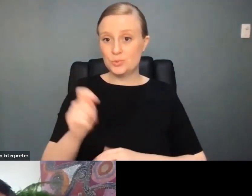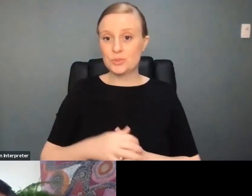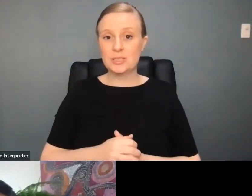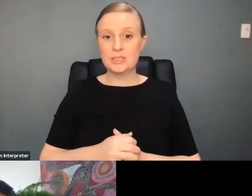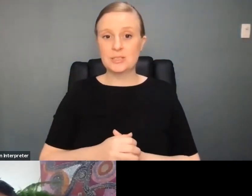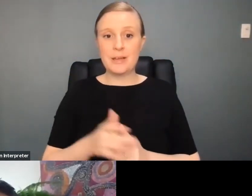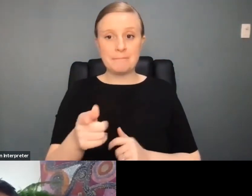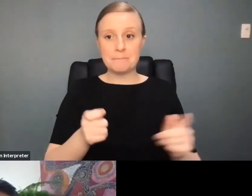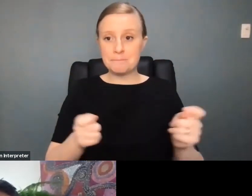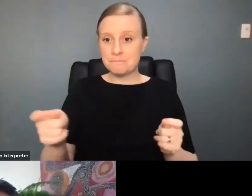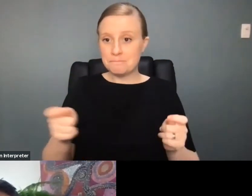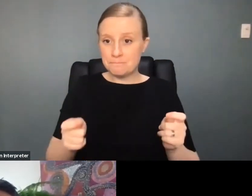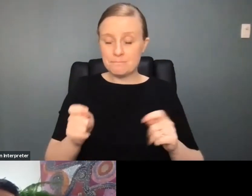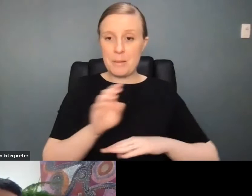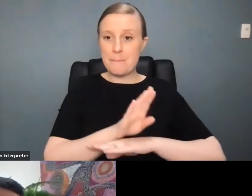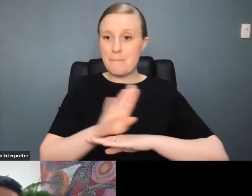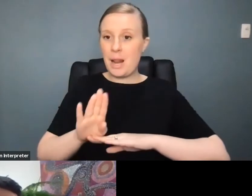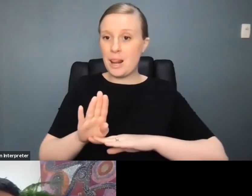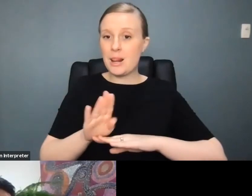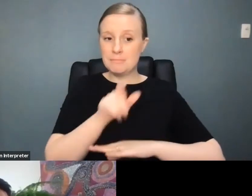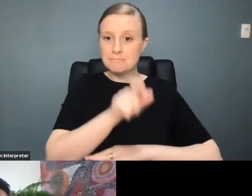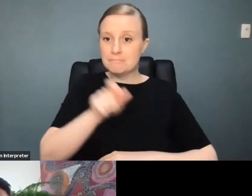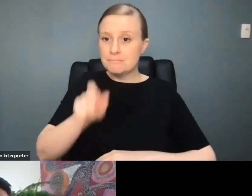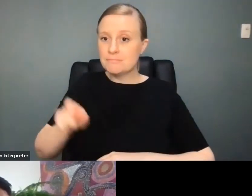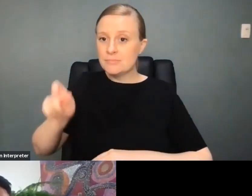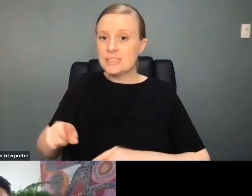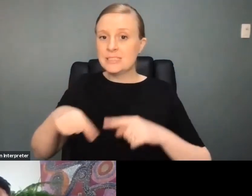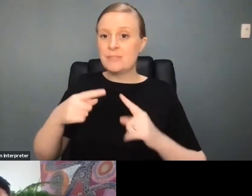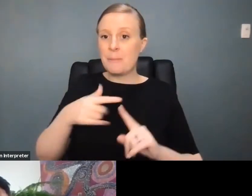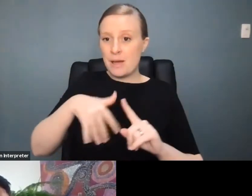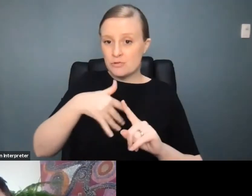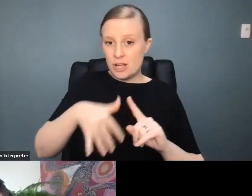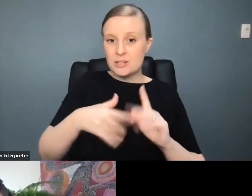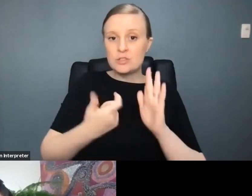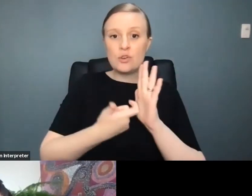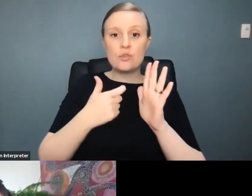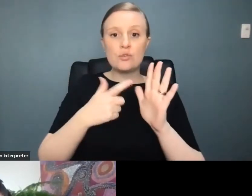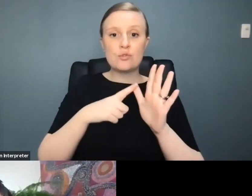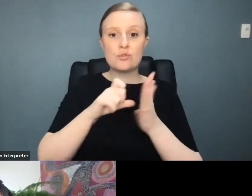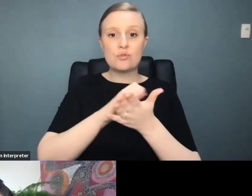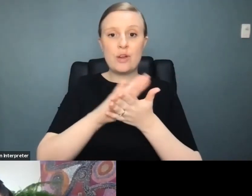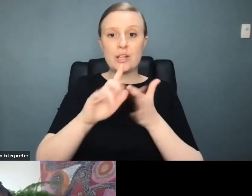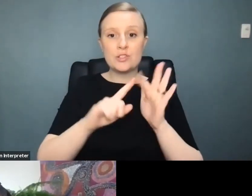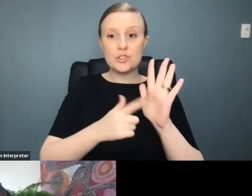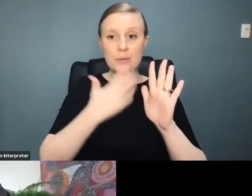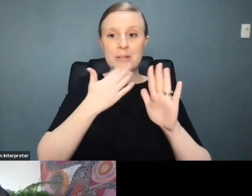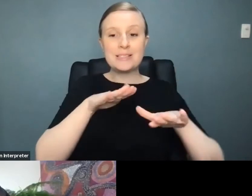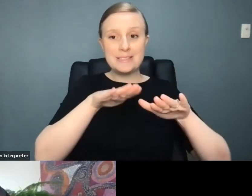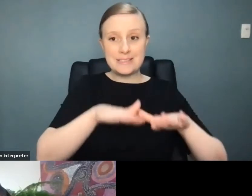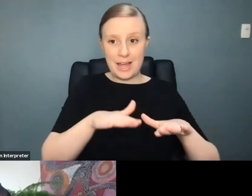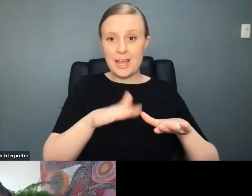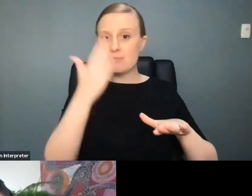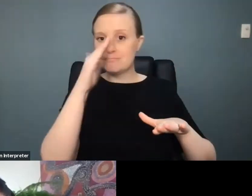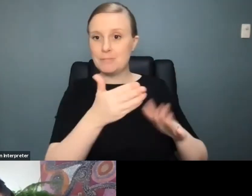different backgrounds, and Rachel, if you don't mind, we'd like you to stay. And just a reminder for everyone, Rachel's the acting lead of